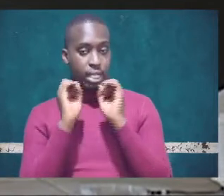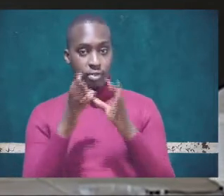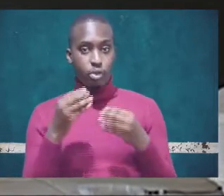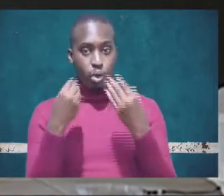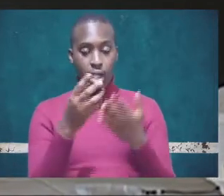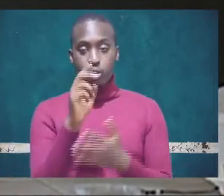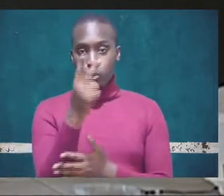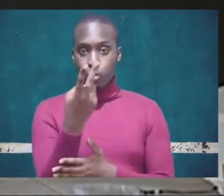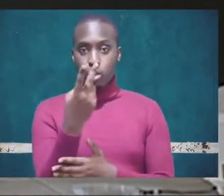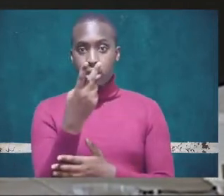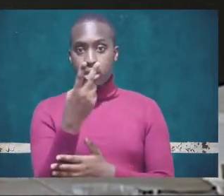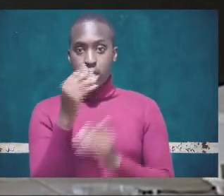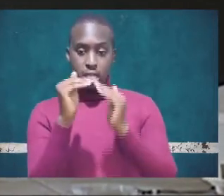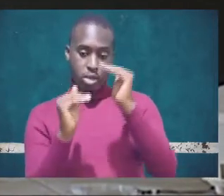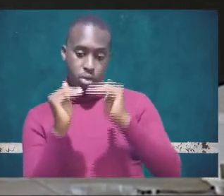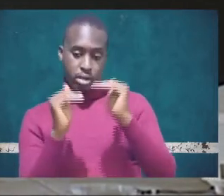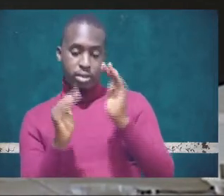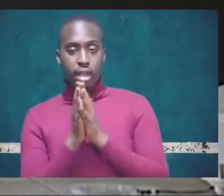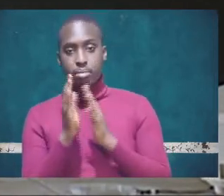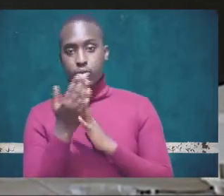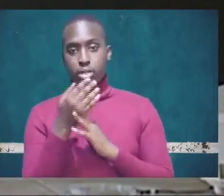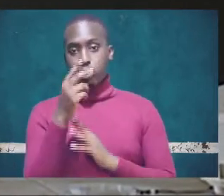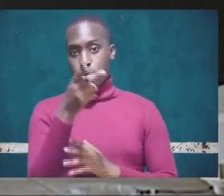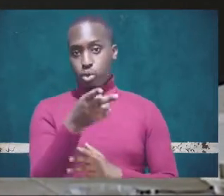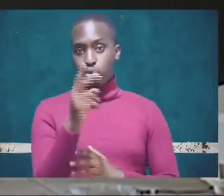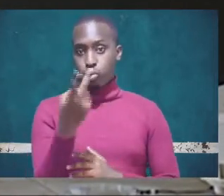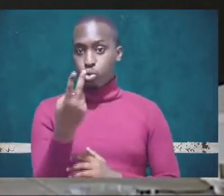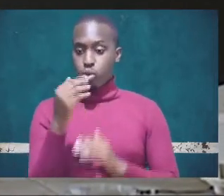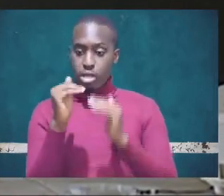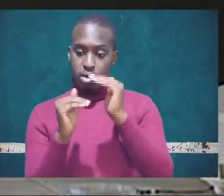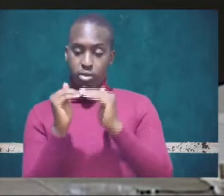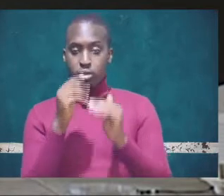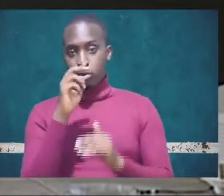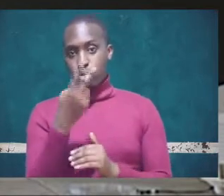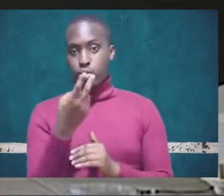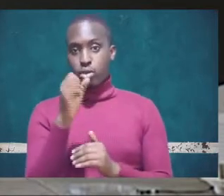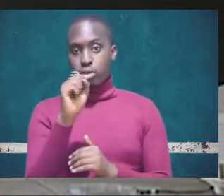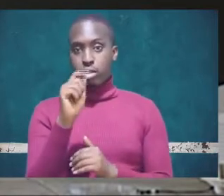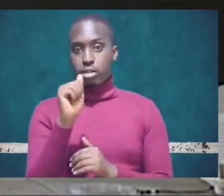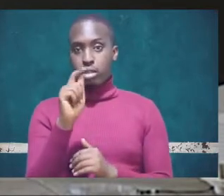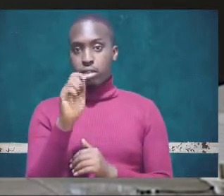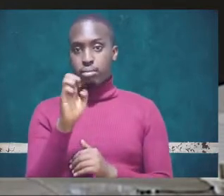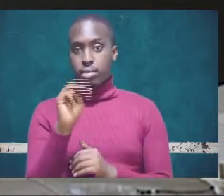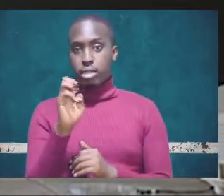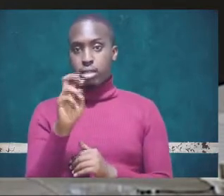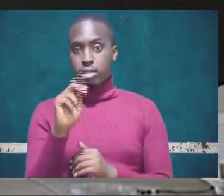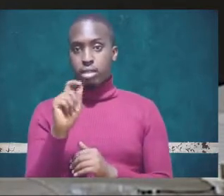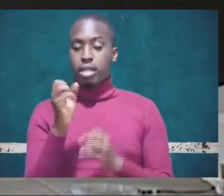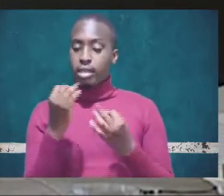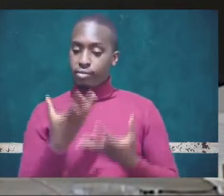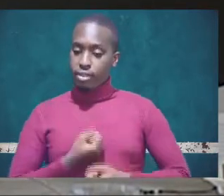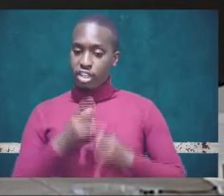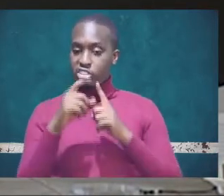2 inequalities, and between those 2 inequalities, or between those 2 statements, if I have there the word